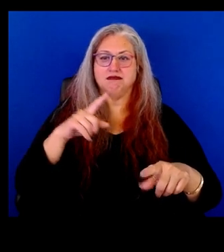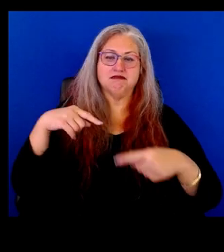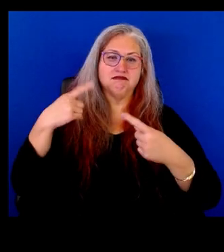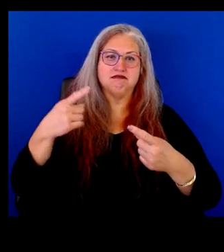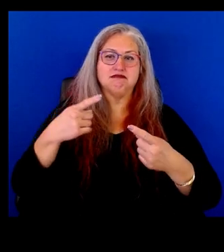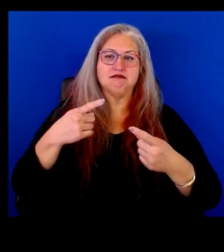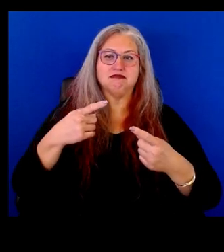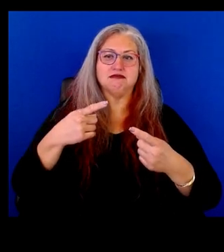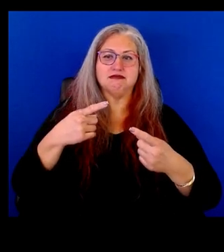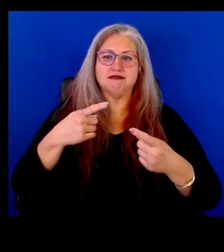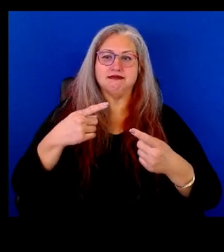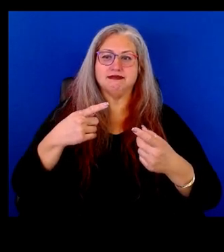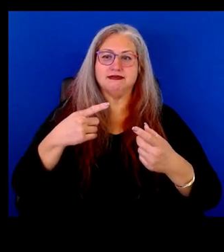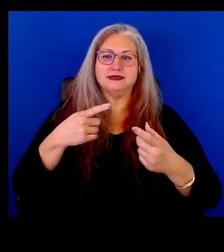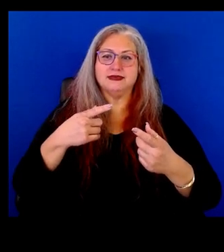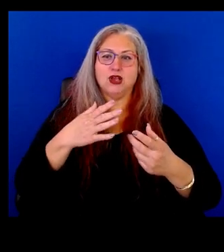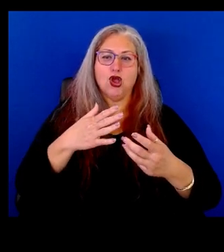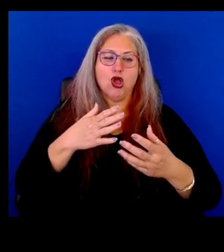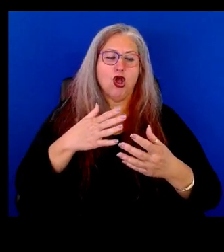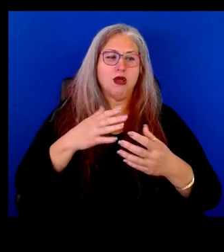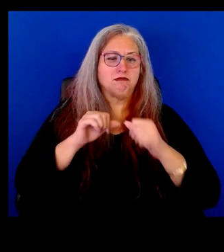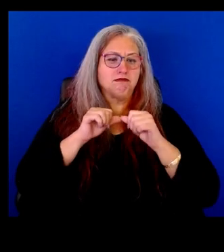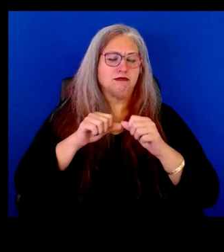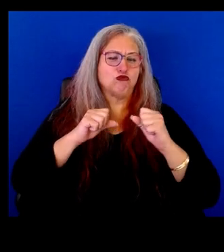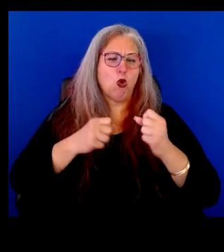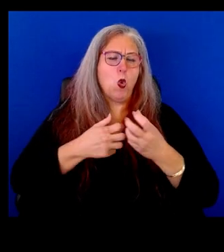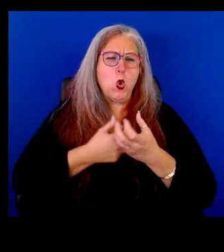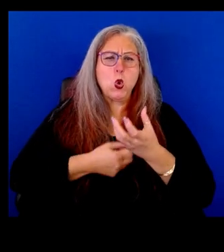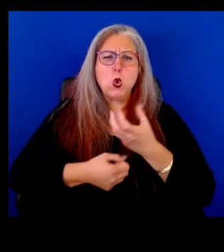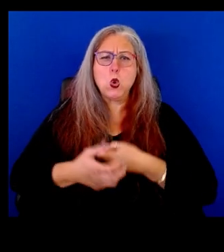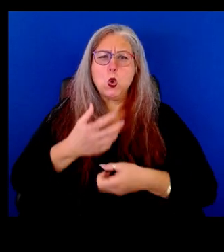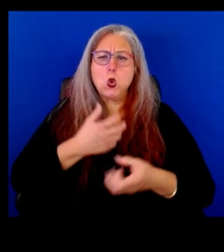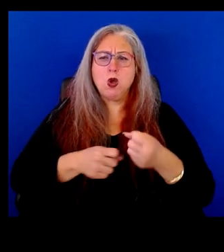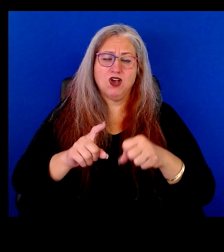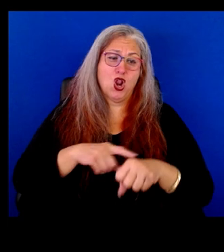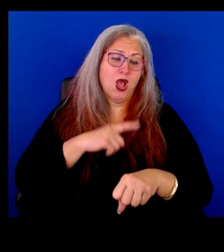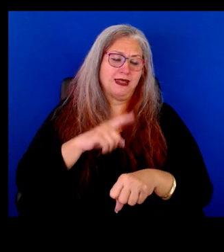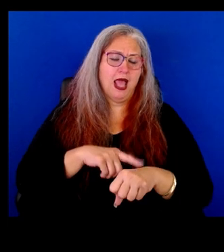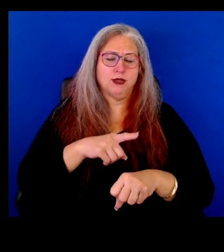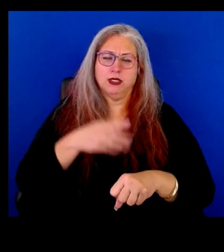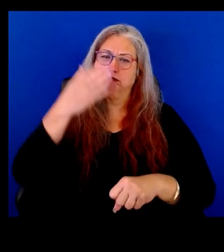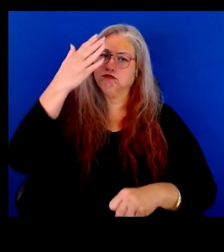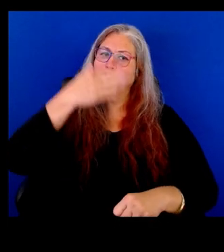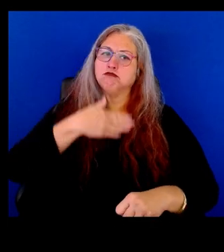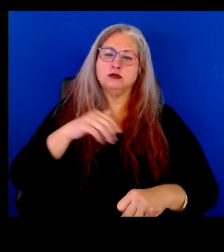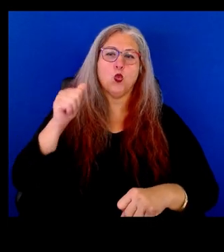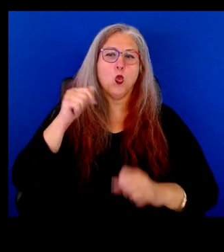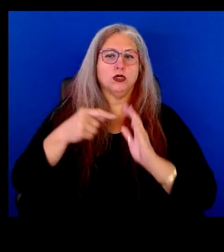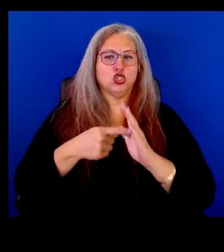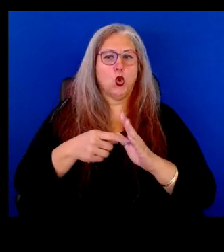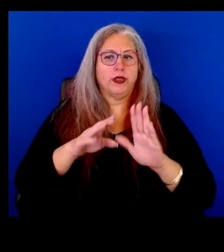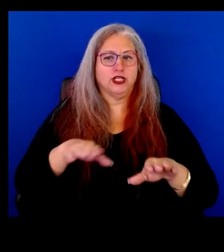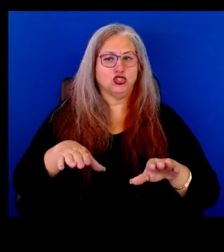has been holding herself strong all this period, not to show her children